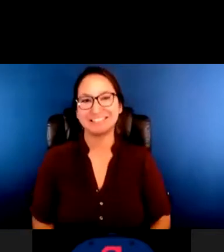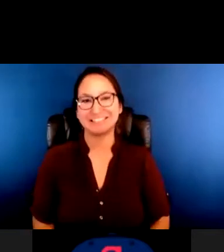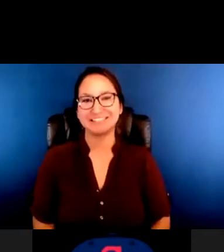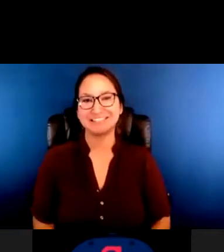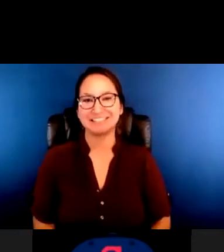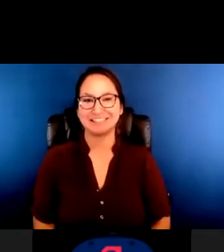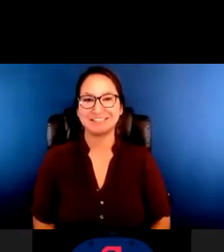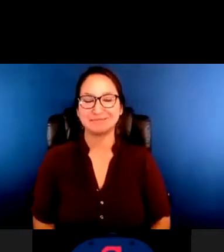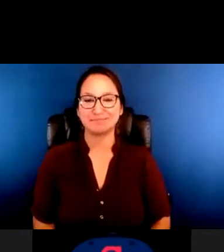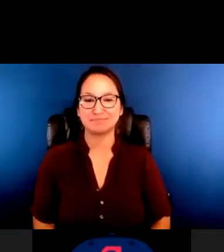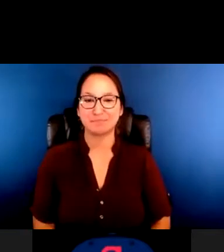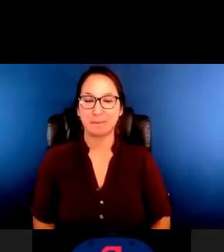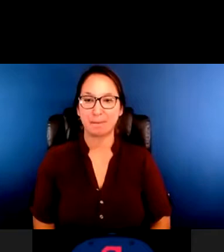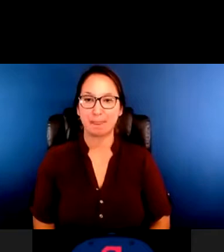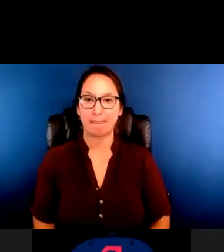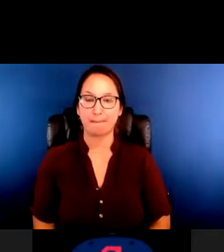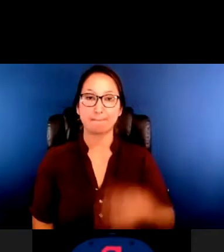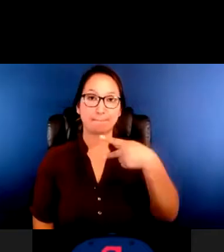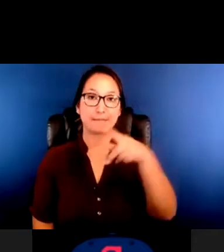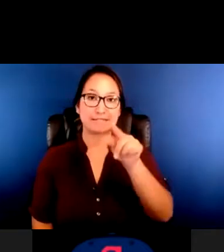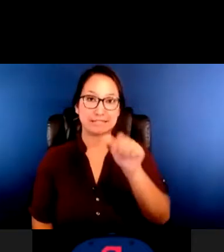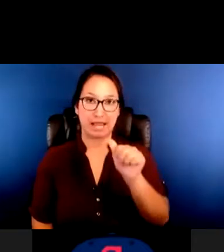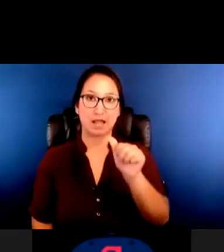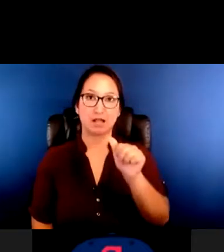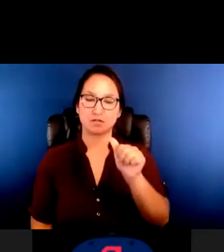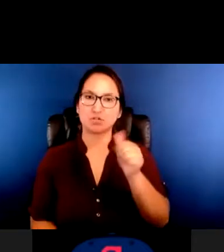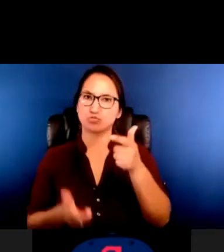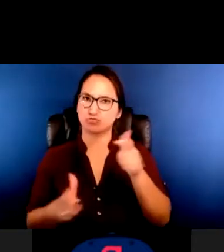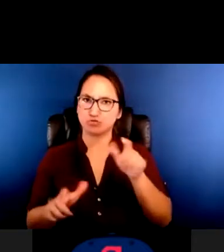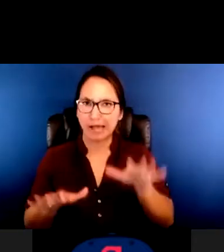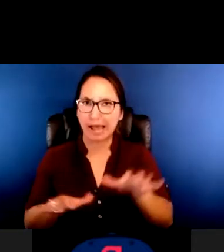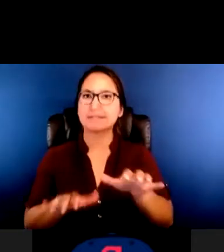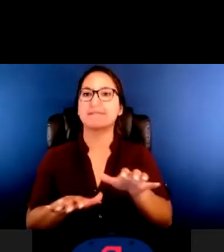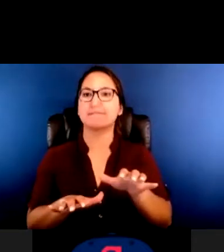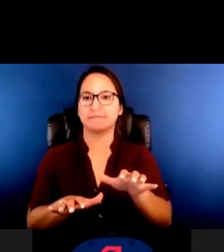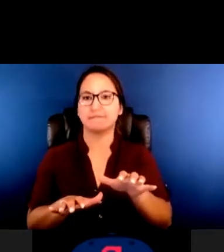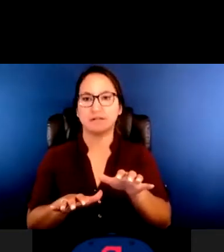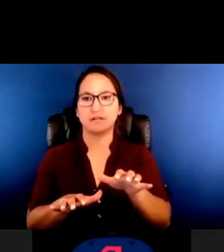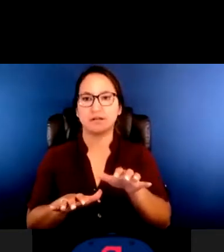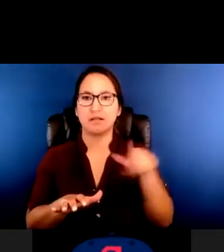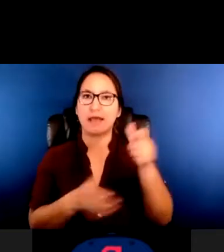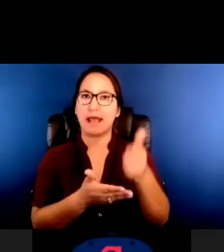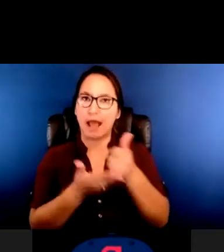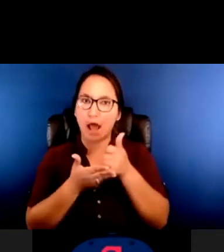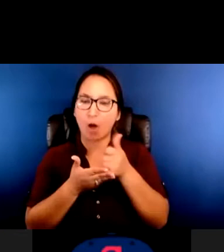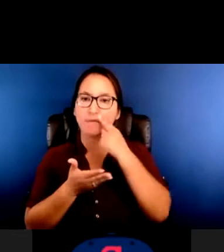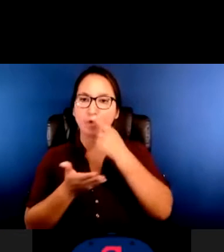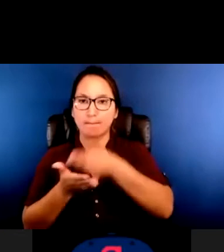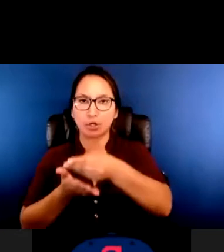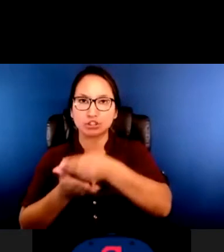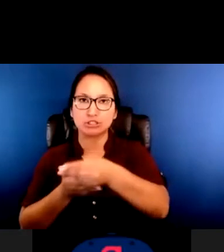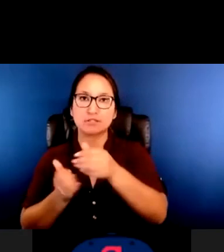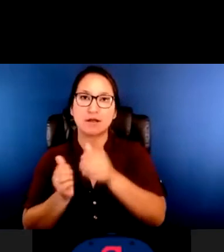PTA has been super active. They're an arm of you all as well. They helped us with purchases, specifically with Cami, which